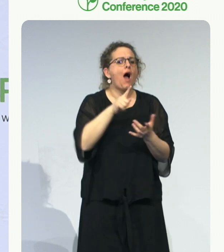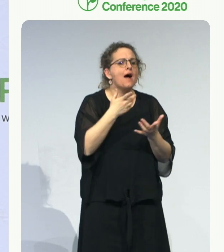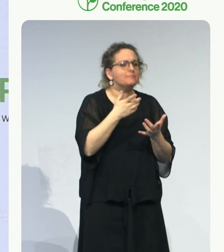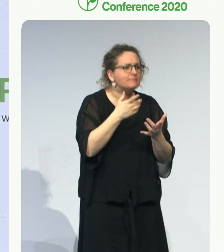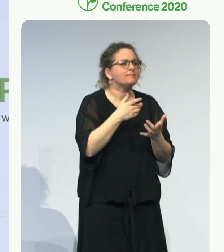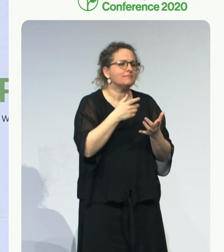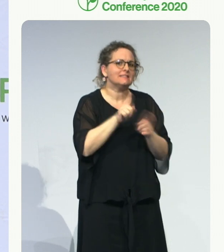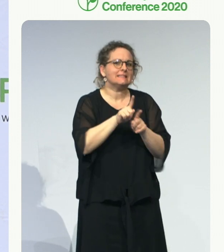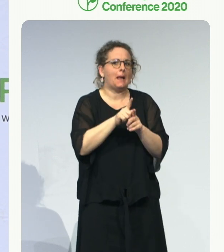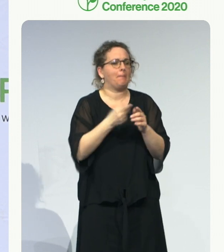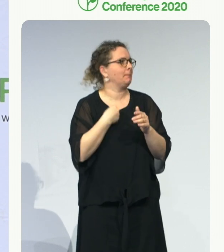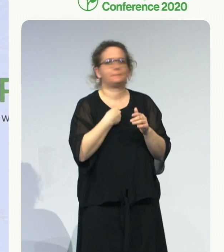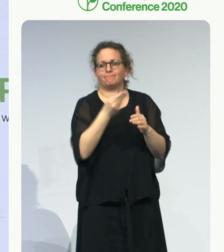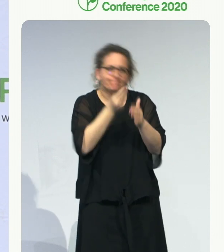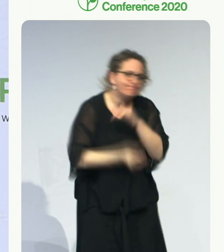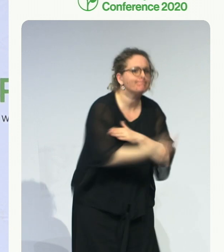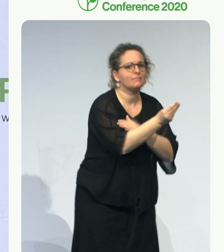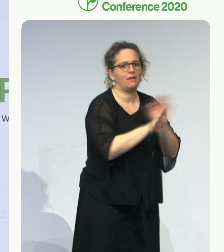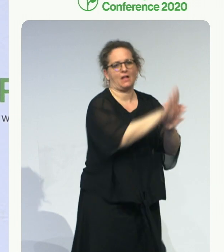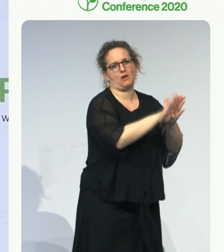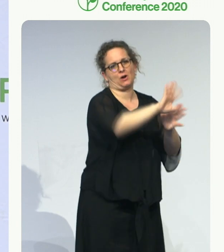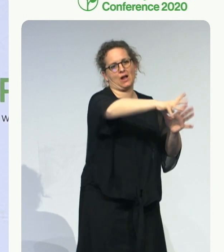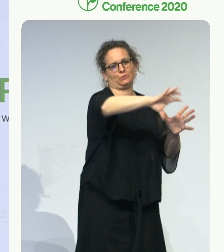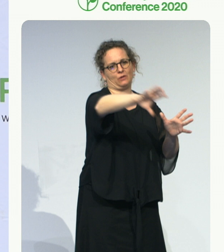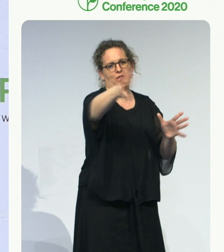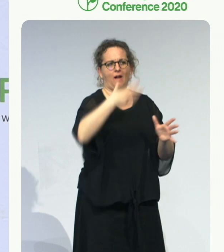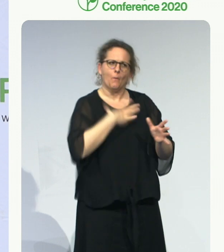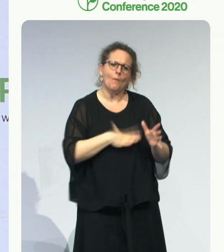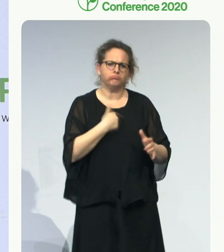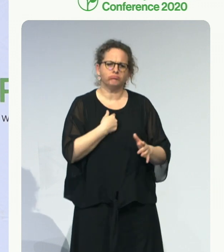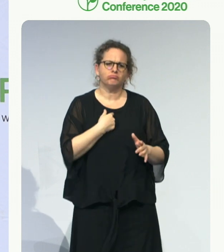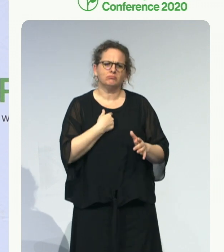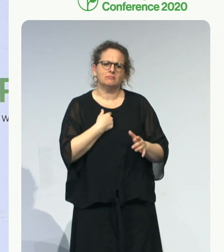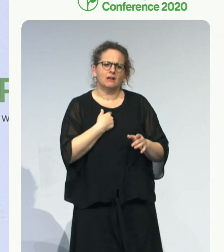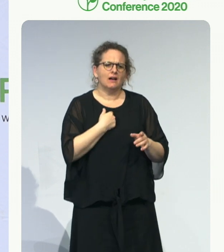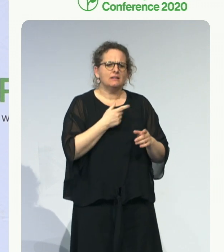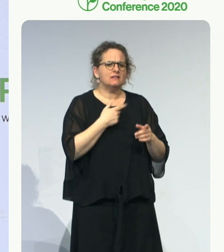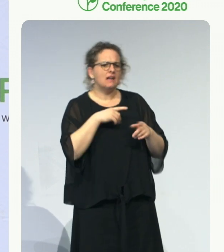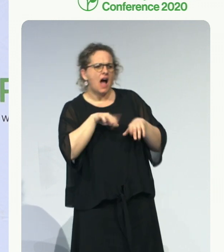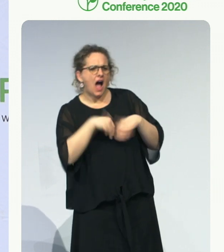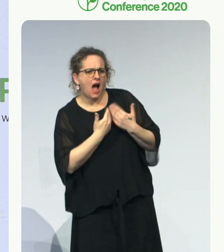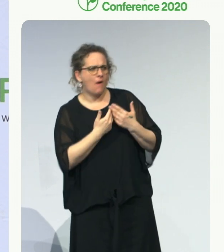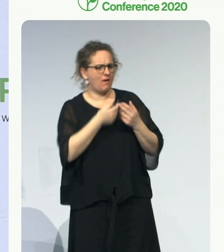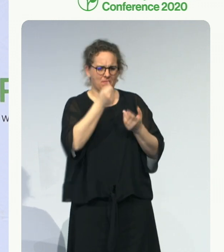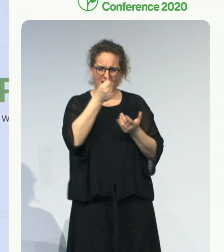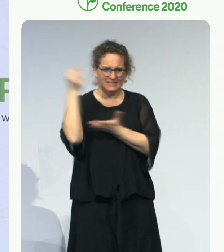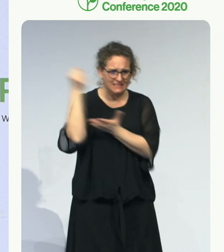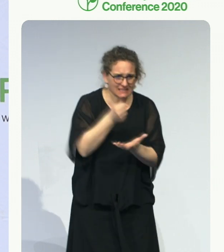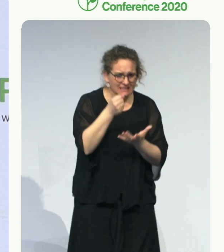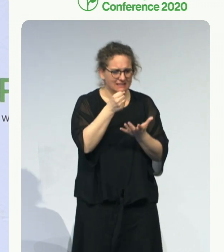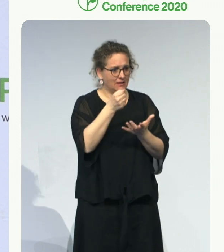assistance and or showing others how to find, generate, or earmark funding for disability